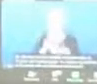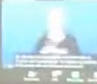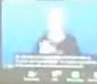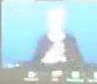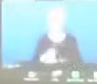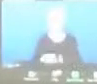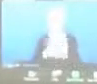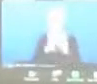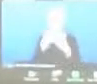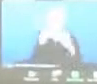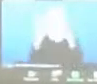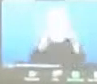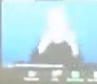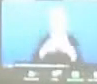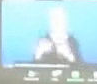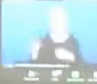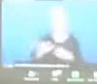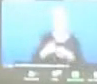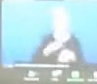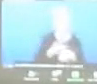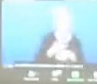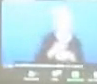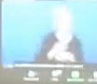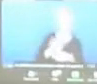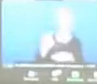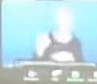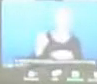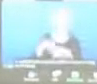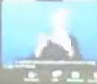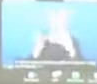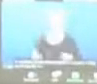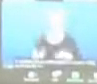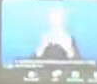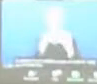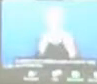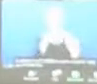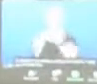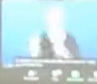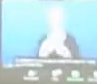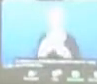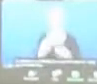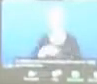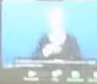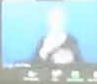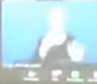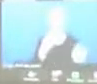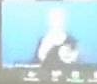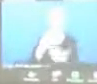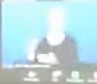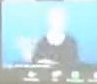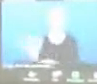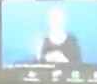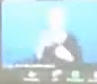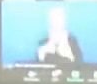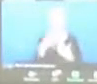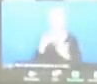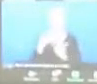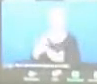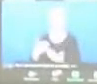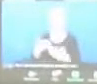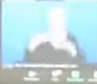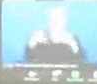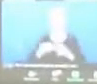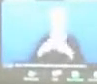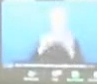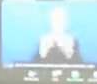you're joining us online or in person, thank you for being here. I also want to thank my incredible team here